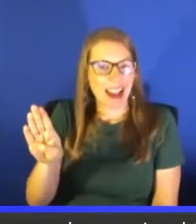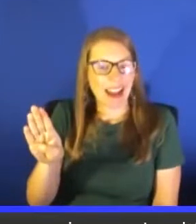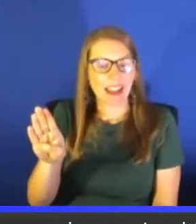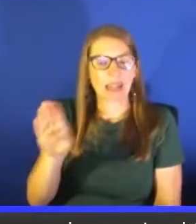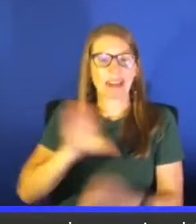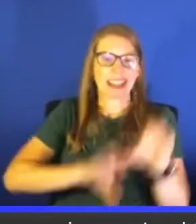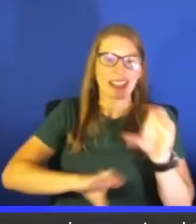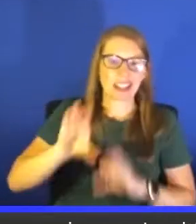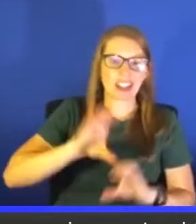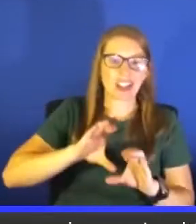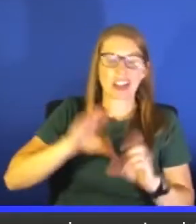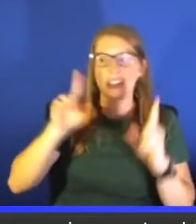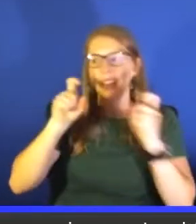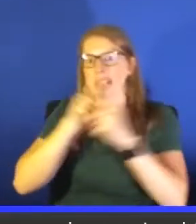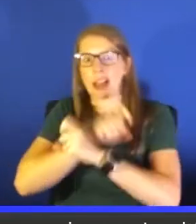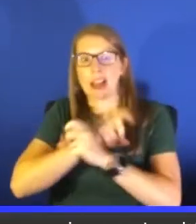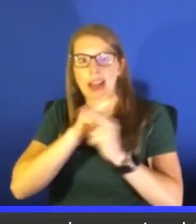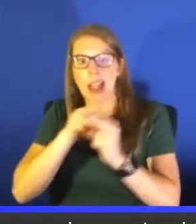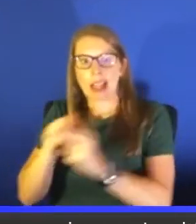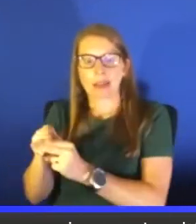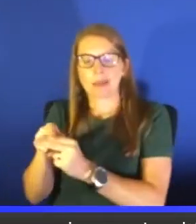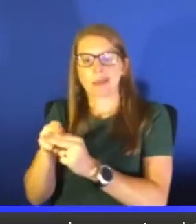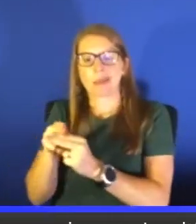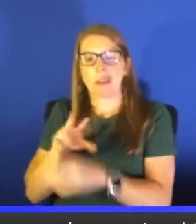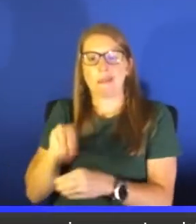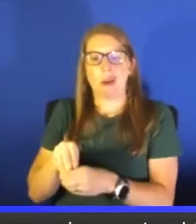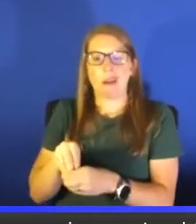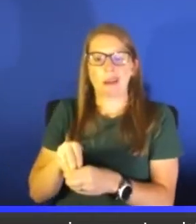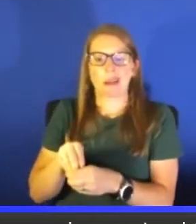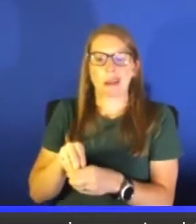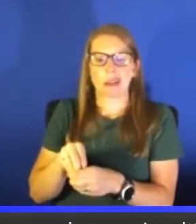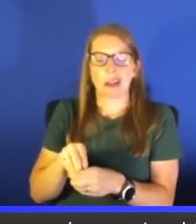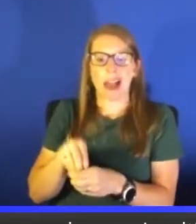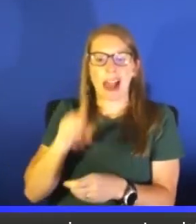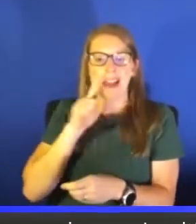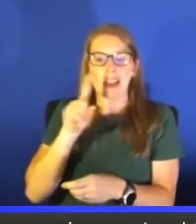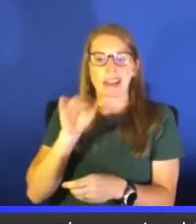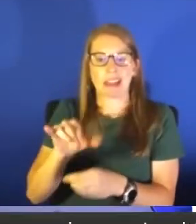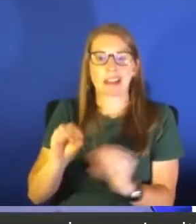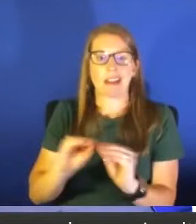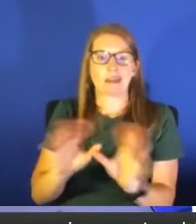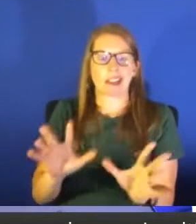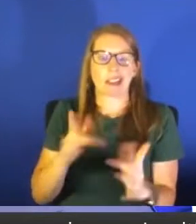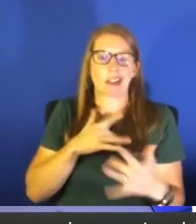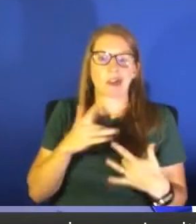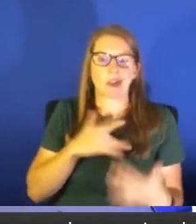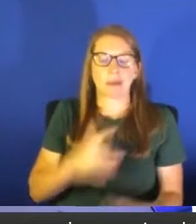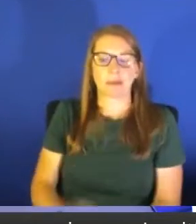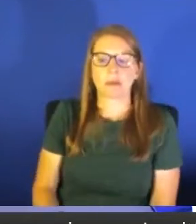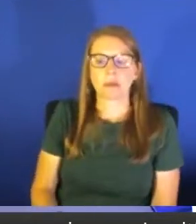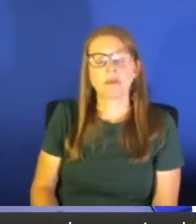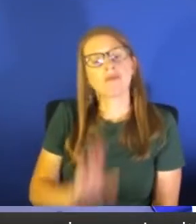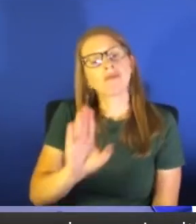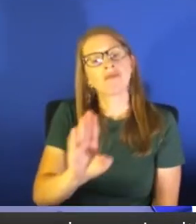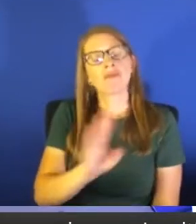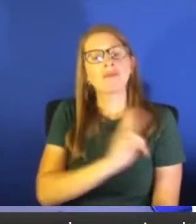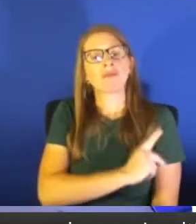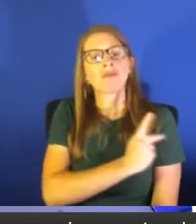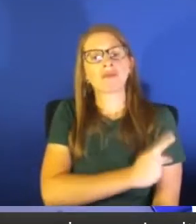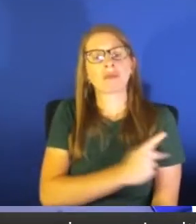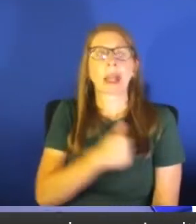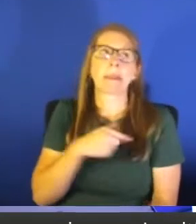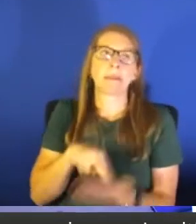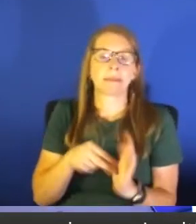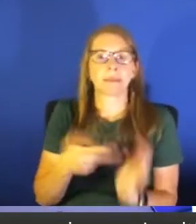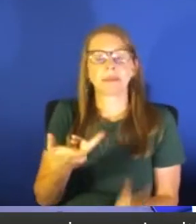and complicated names involved with these, so I think that that's obviously a concern. Right, and do your patients,